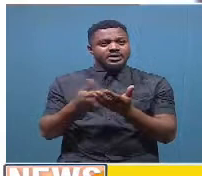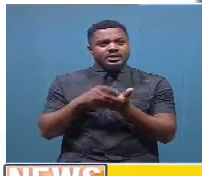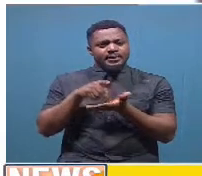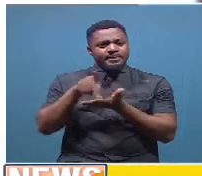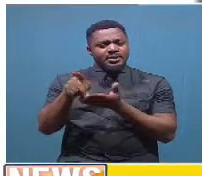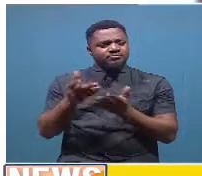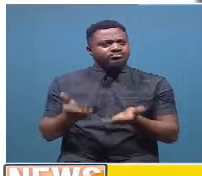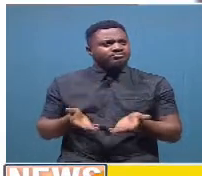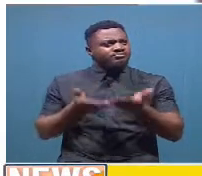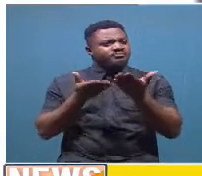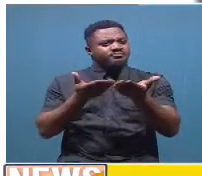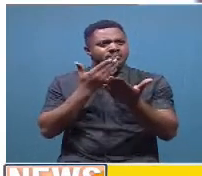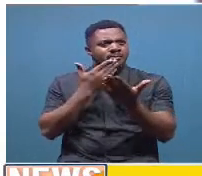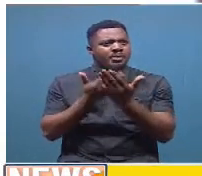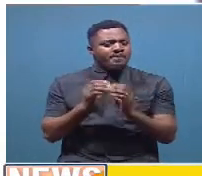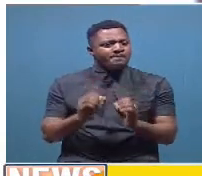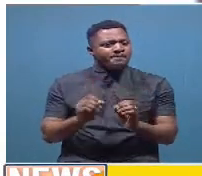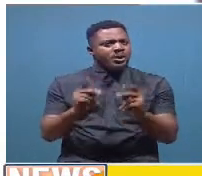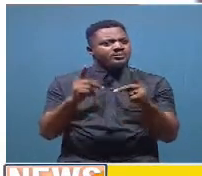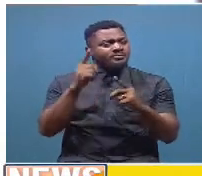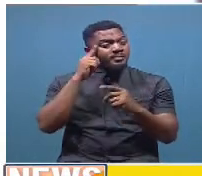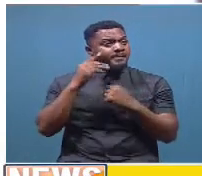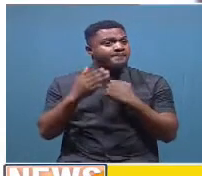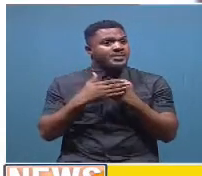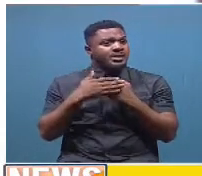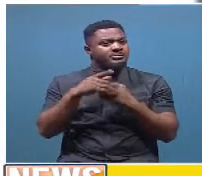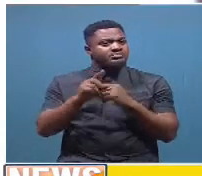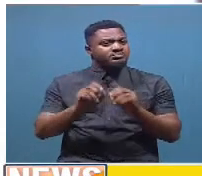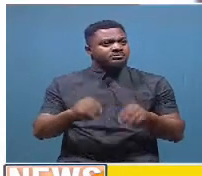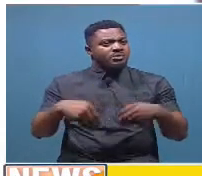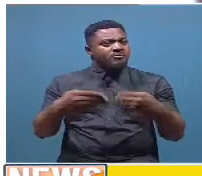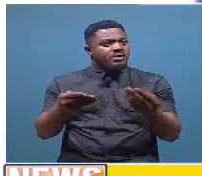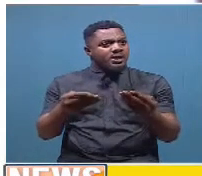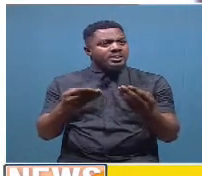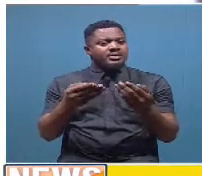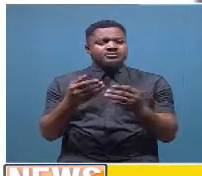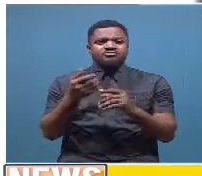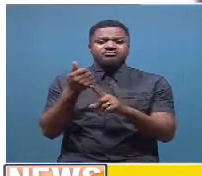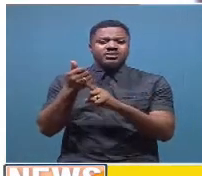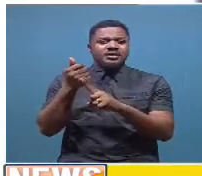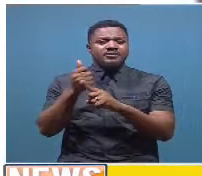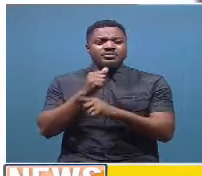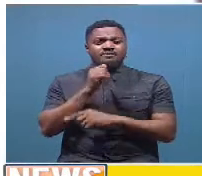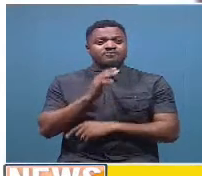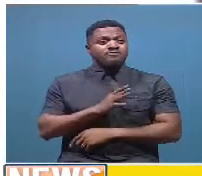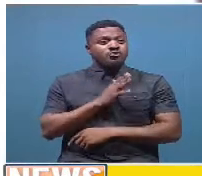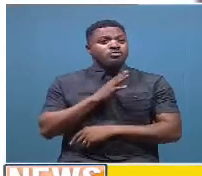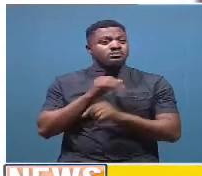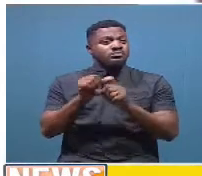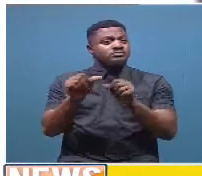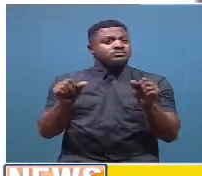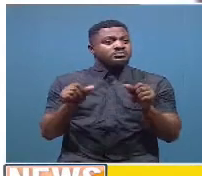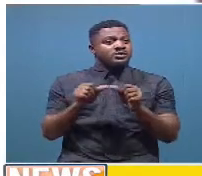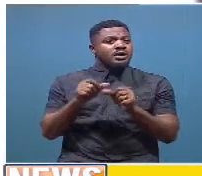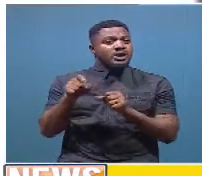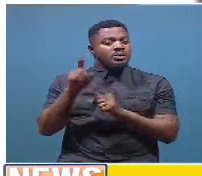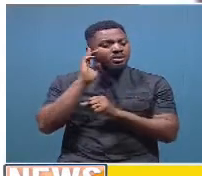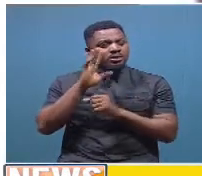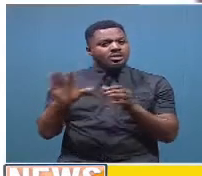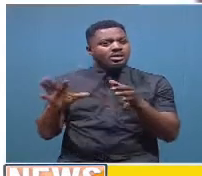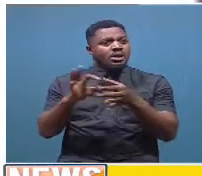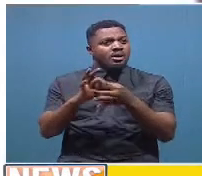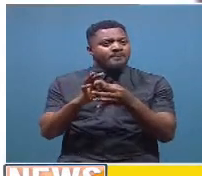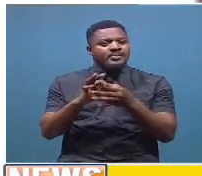presents a unique opportunity for banks to provide to the informal sector a wallet that